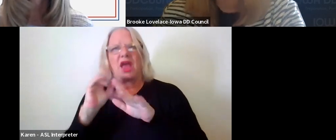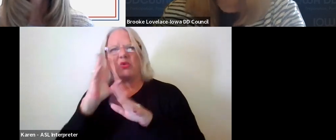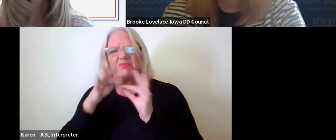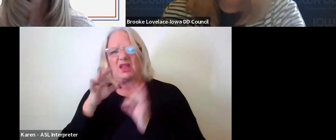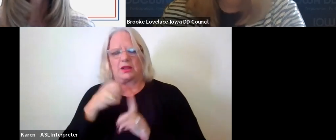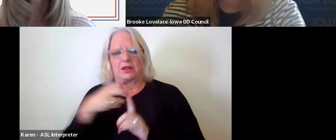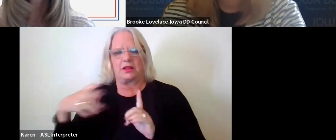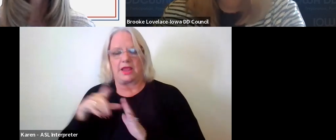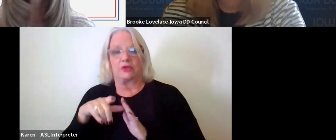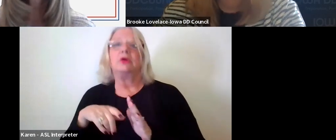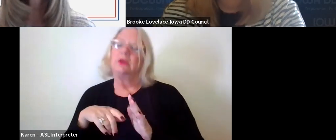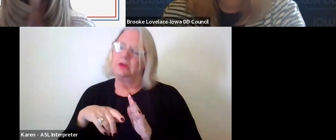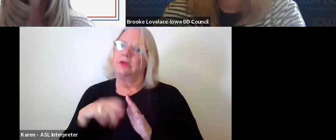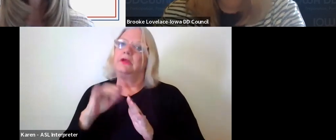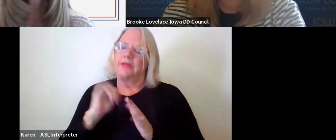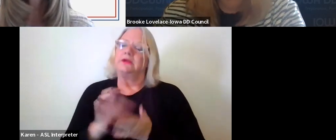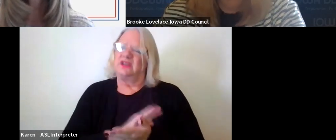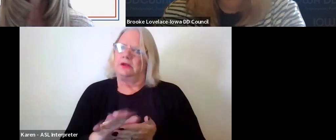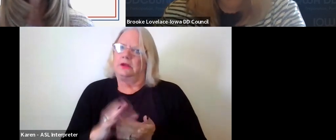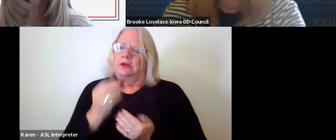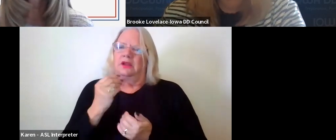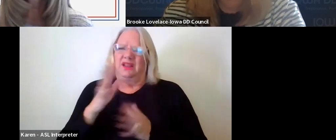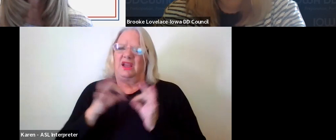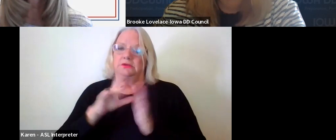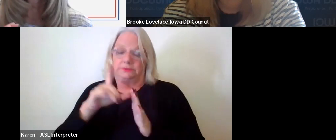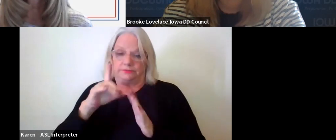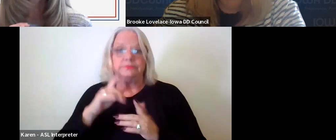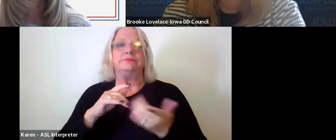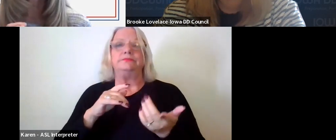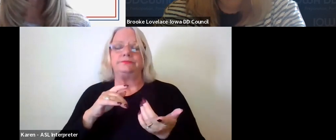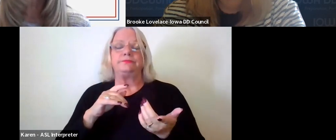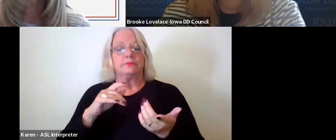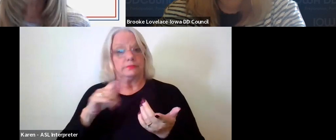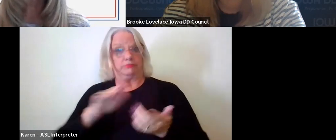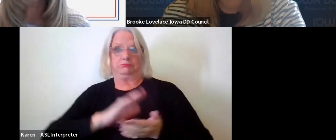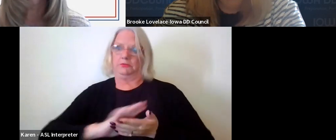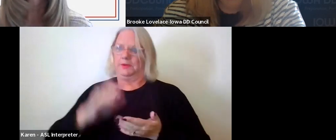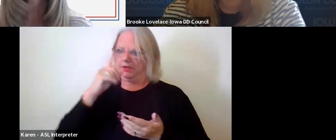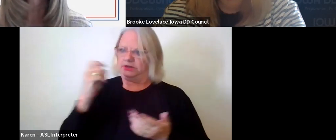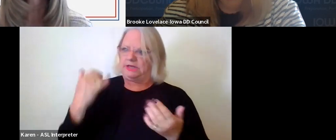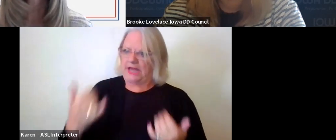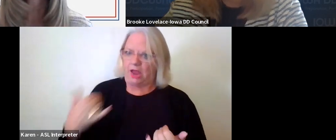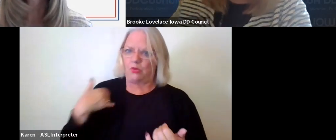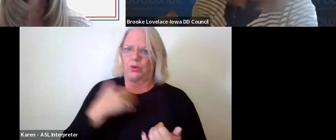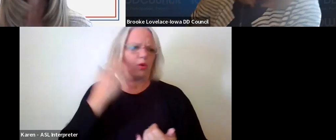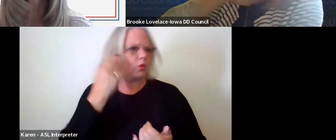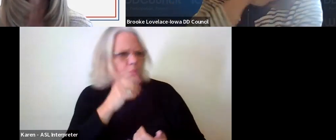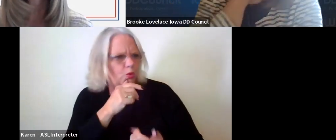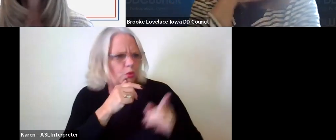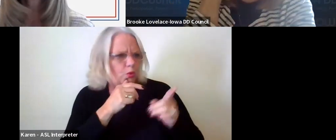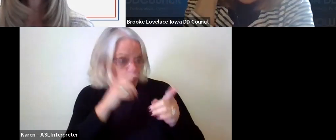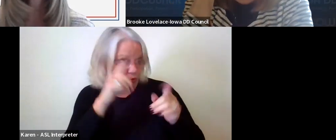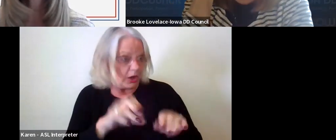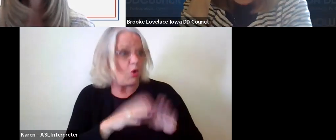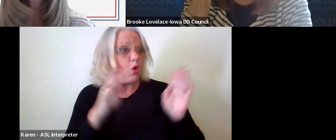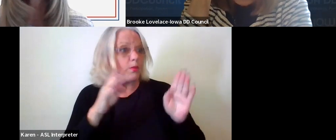industry, because this opened the door to really set down who can open these accounts and hopefully